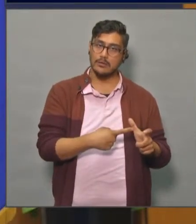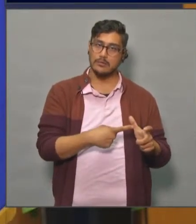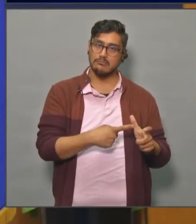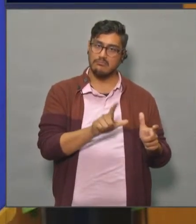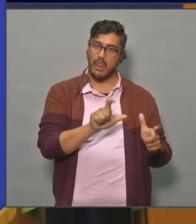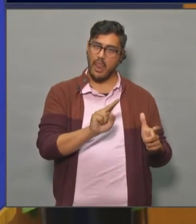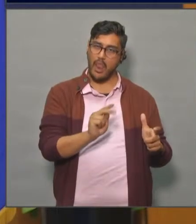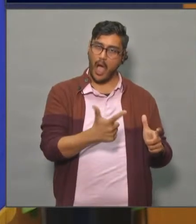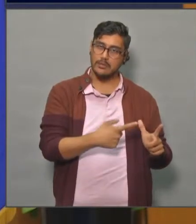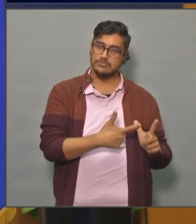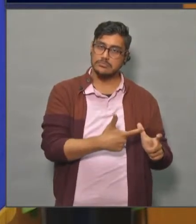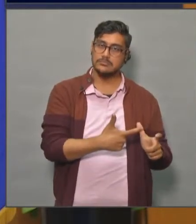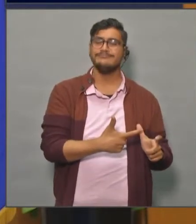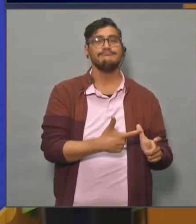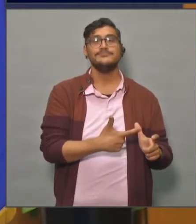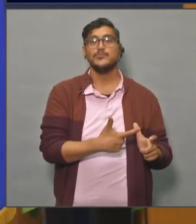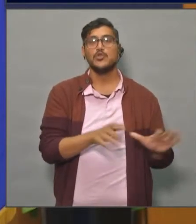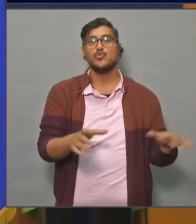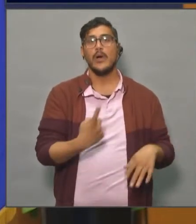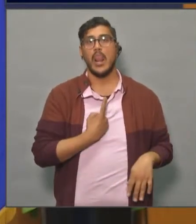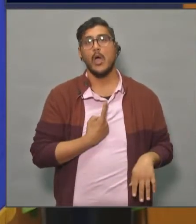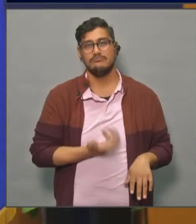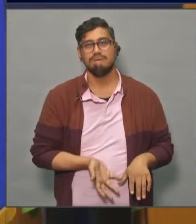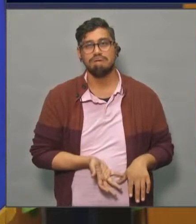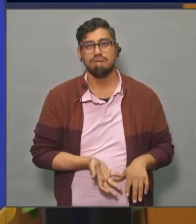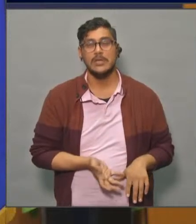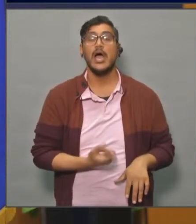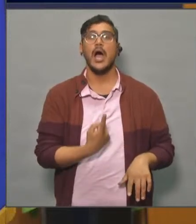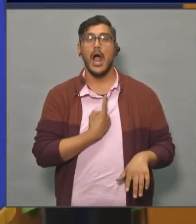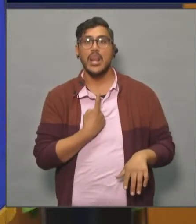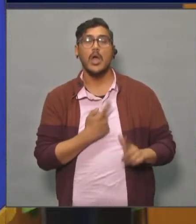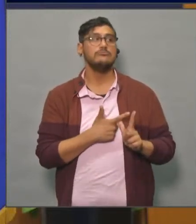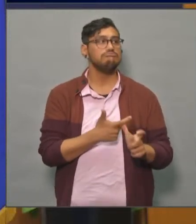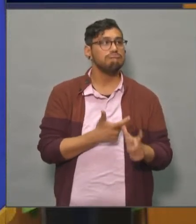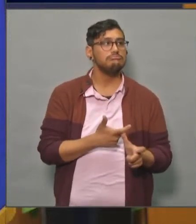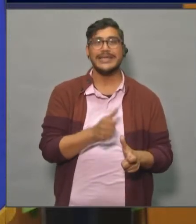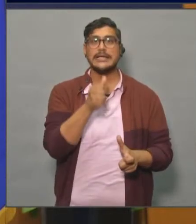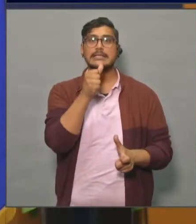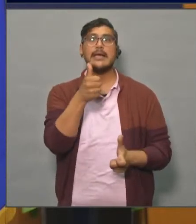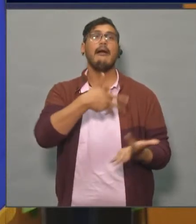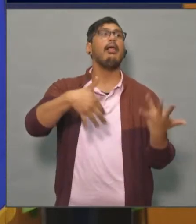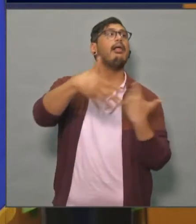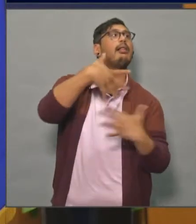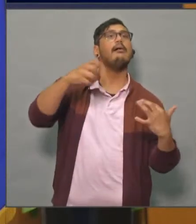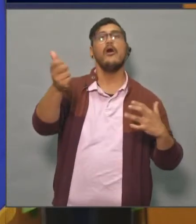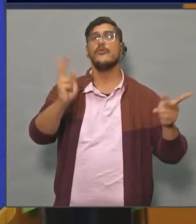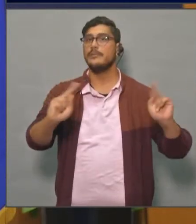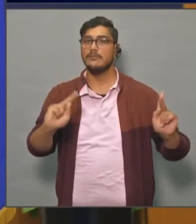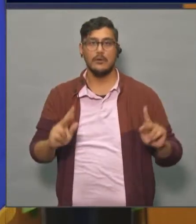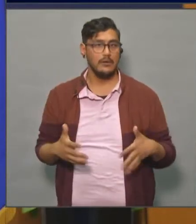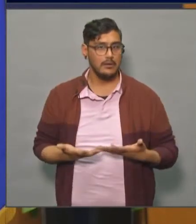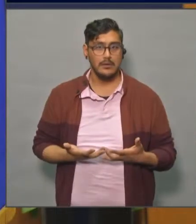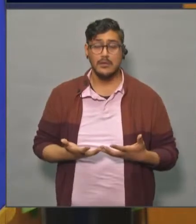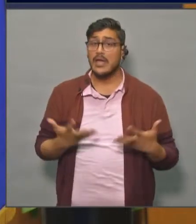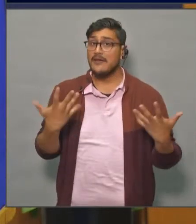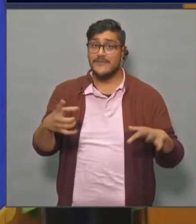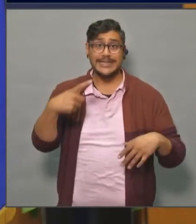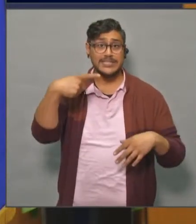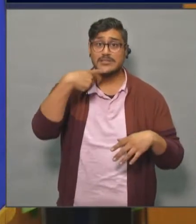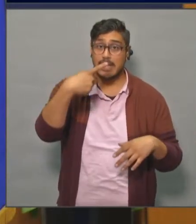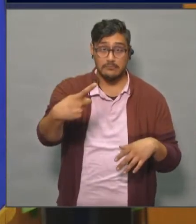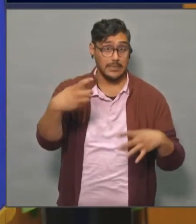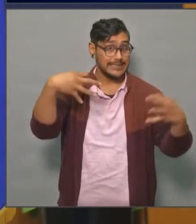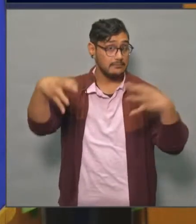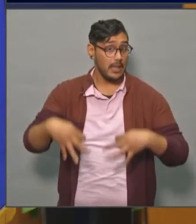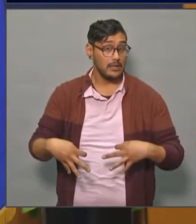please do that in a solitary way. Go for a solitary run so that you're not around other people. I've said it that the purpose of wearing the cloth